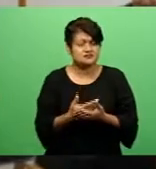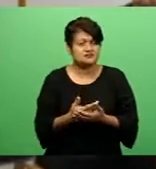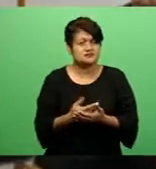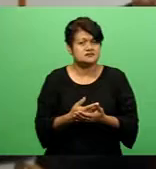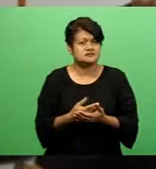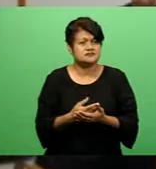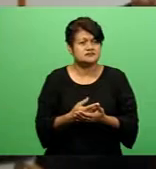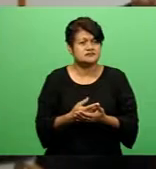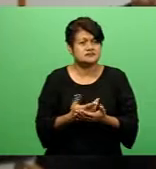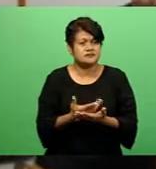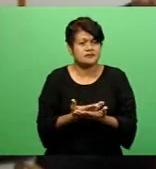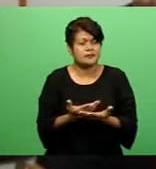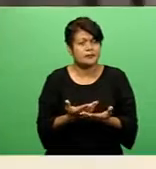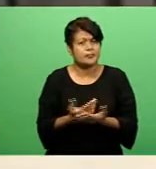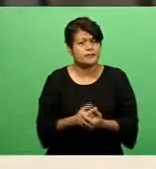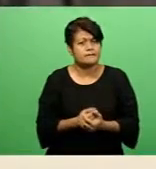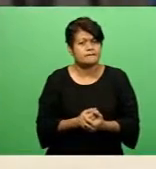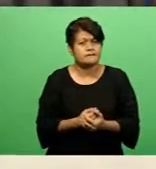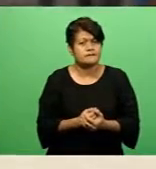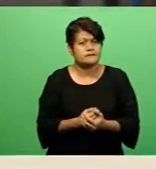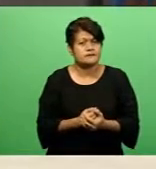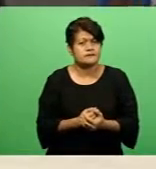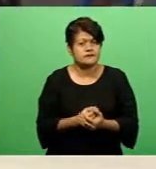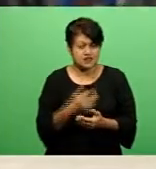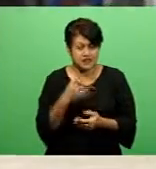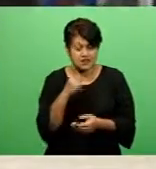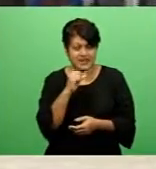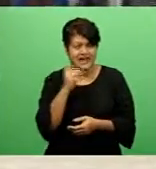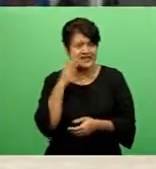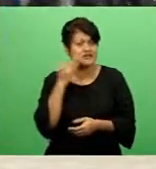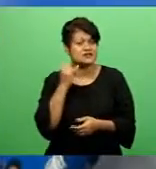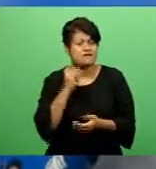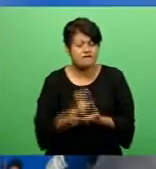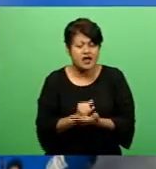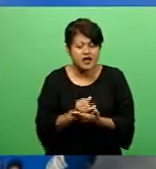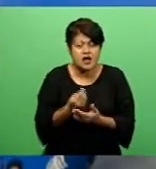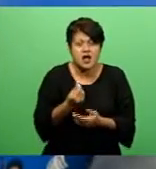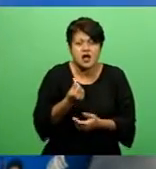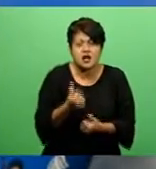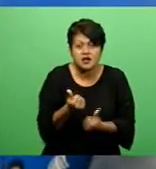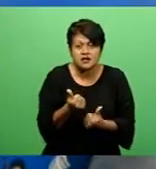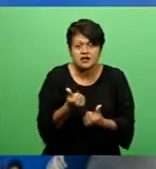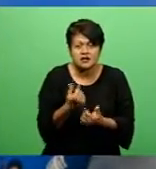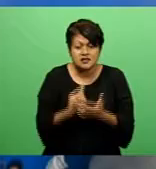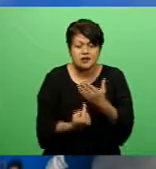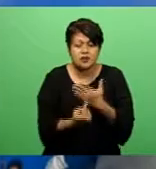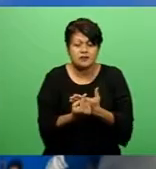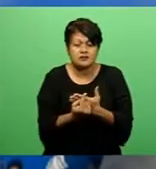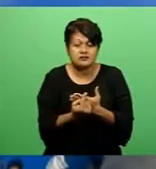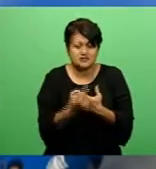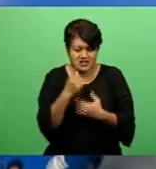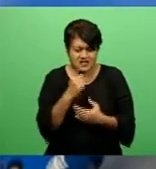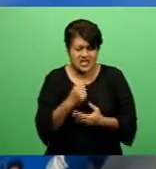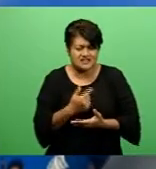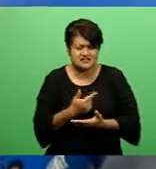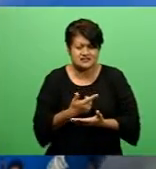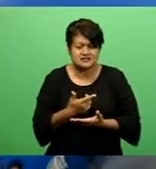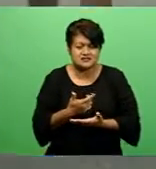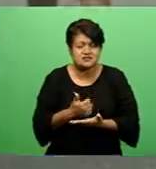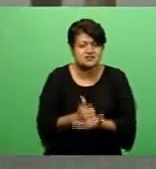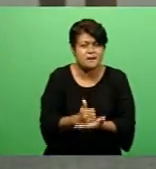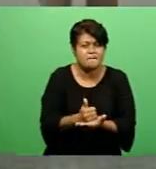So when they are young, it's important to identify it early and then put in mitigating factors to be able to support them long